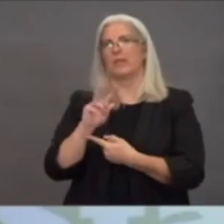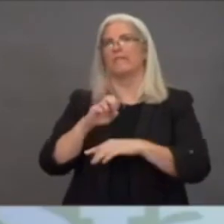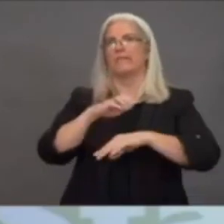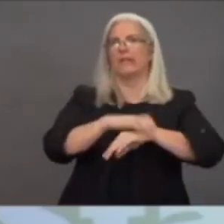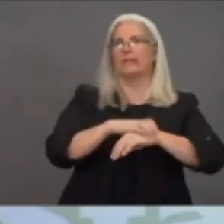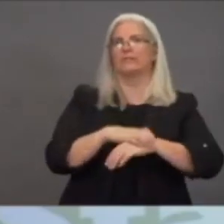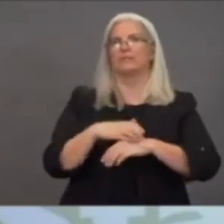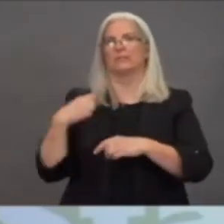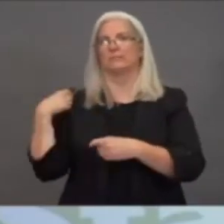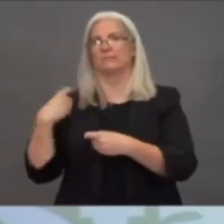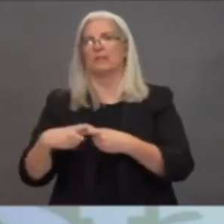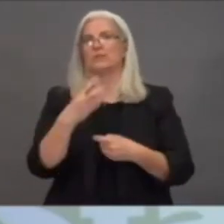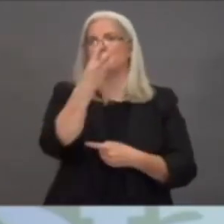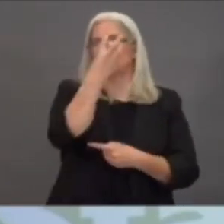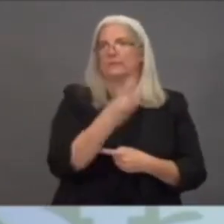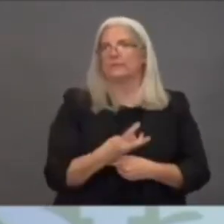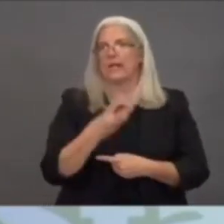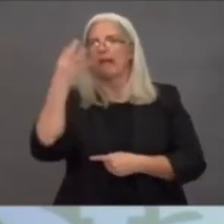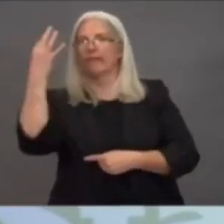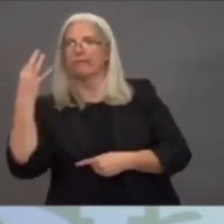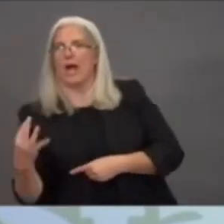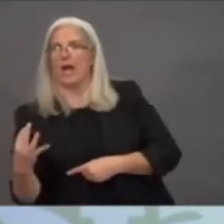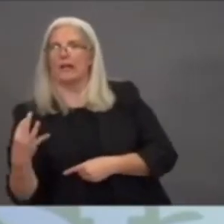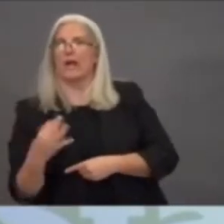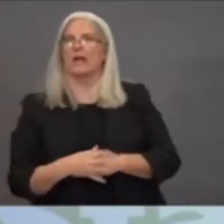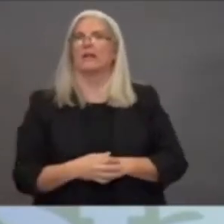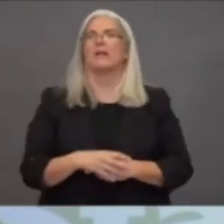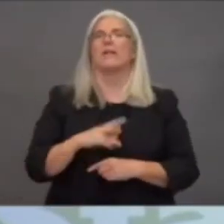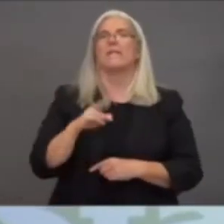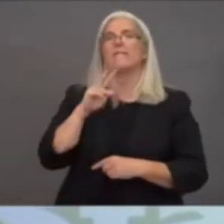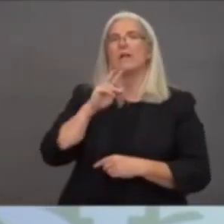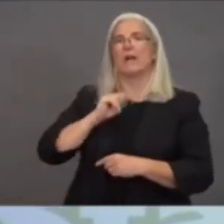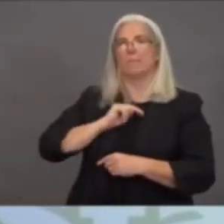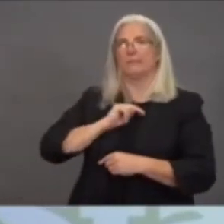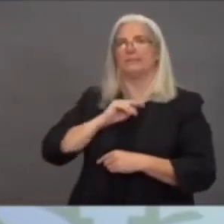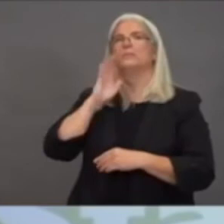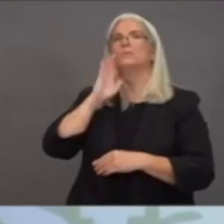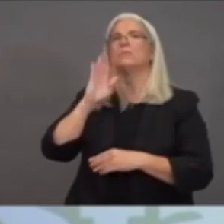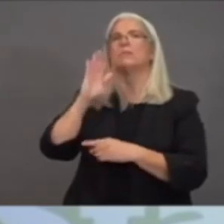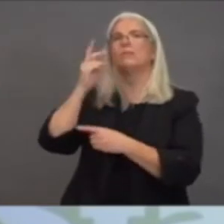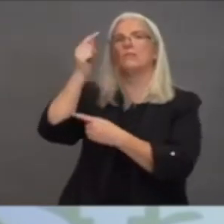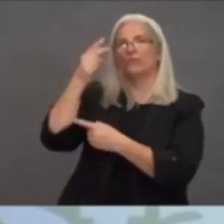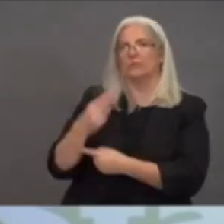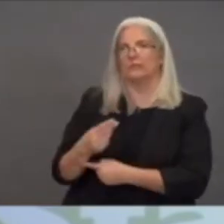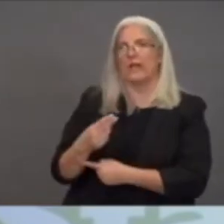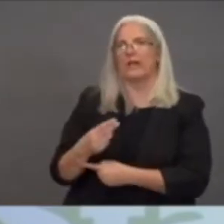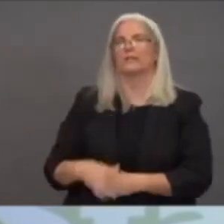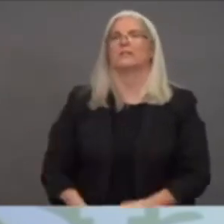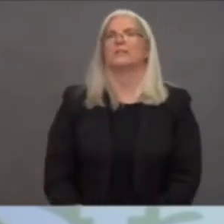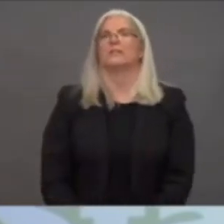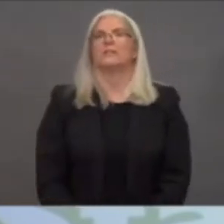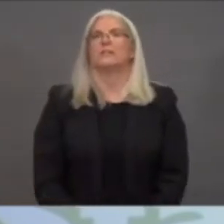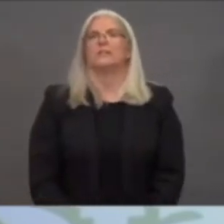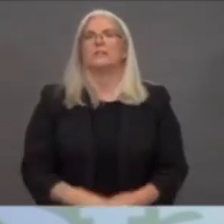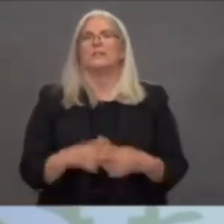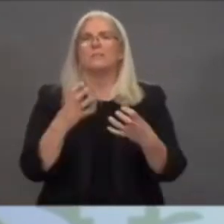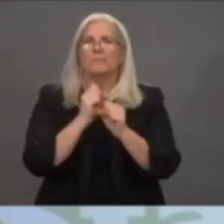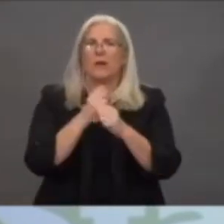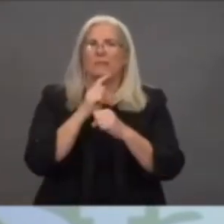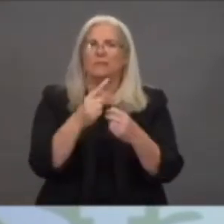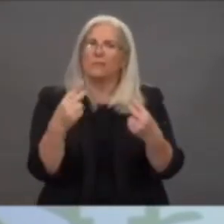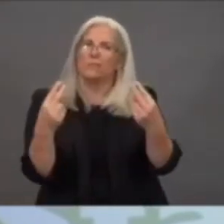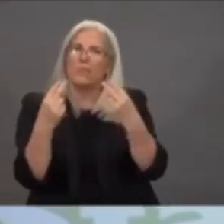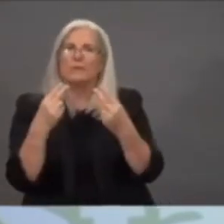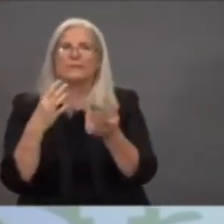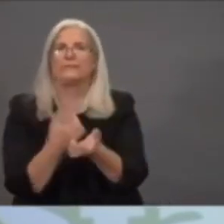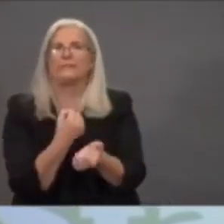Friday, and also live in Vietnamese on Thursdays. So make sure to tune in. And also as a reminder, for